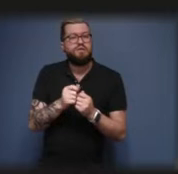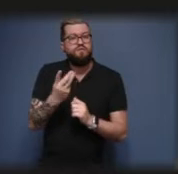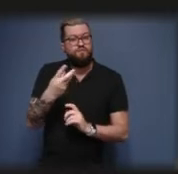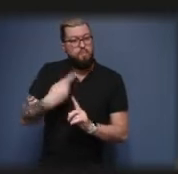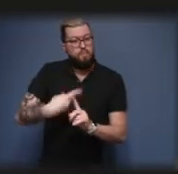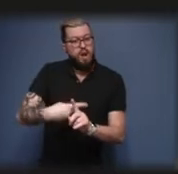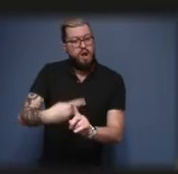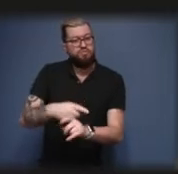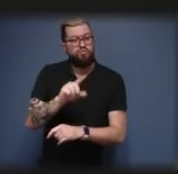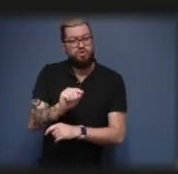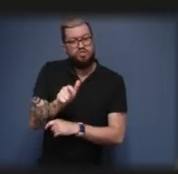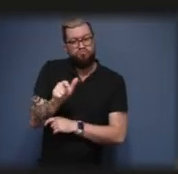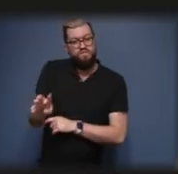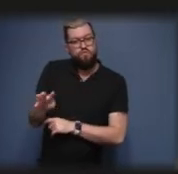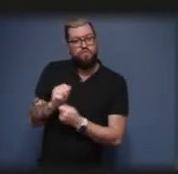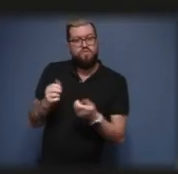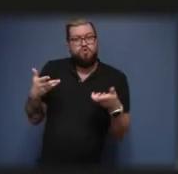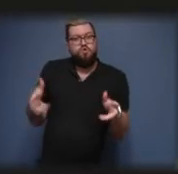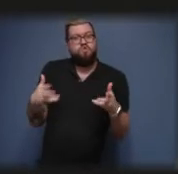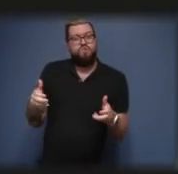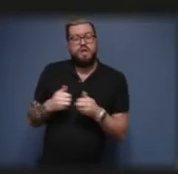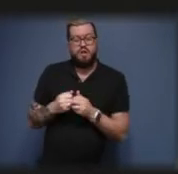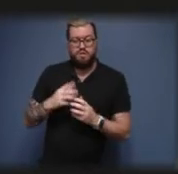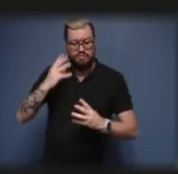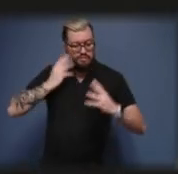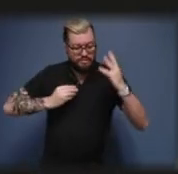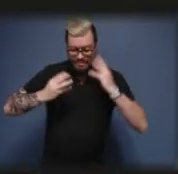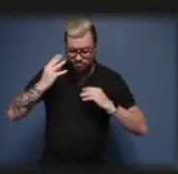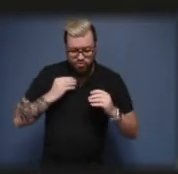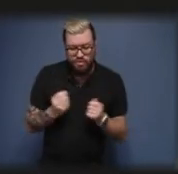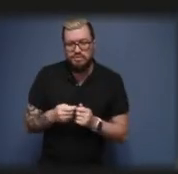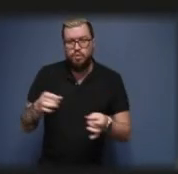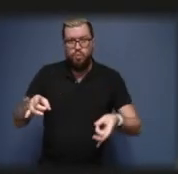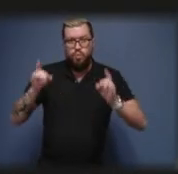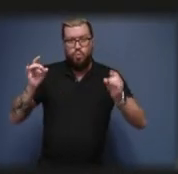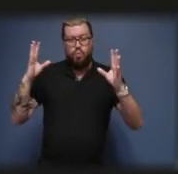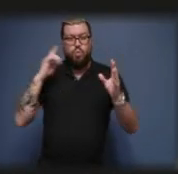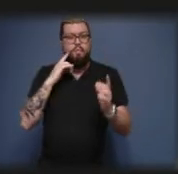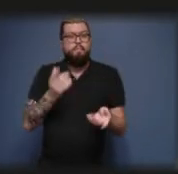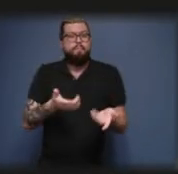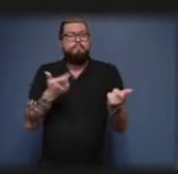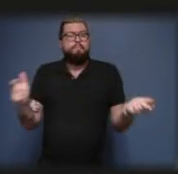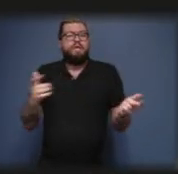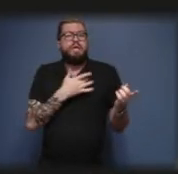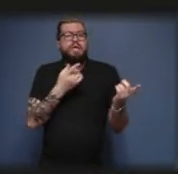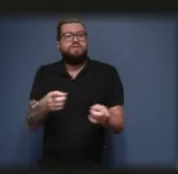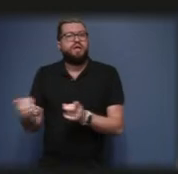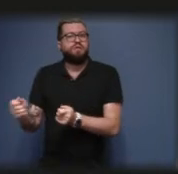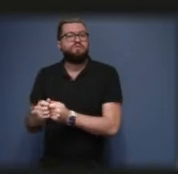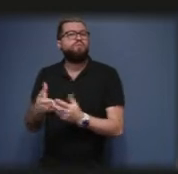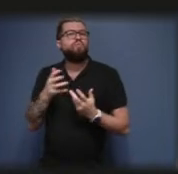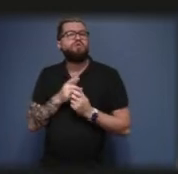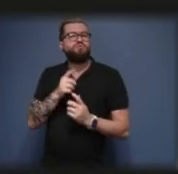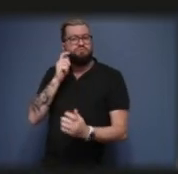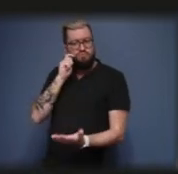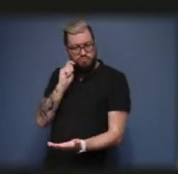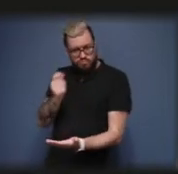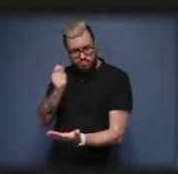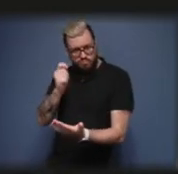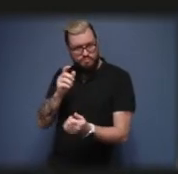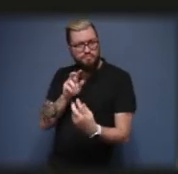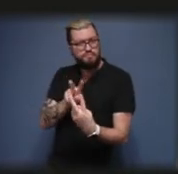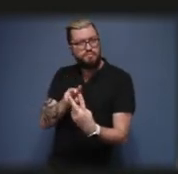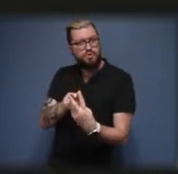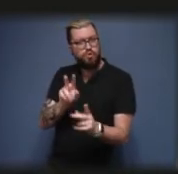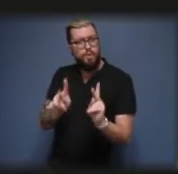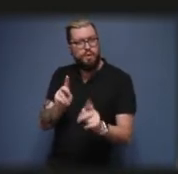2024, we've navigated some very significant events. And I want to acknowledge two individuals who